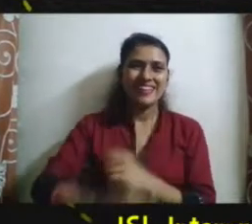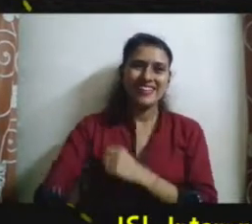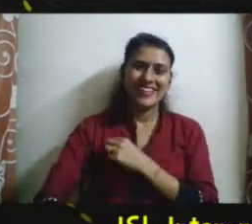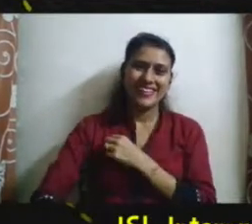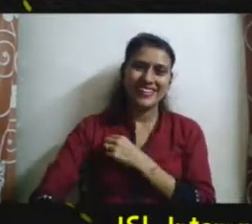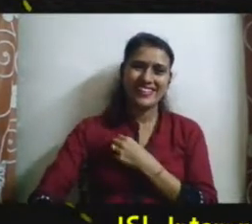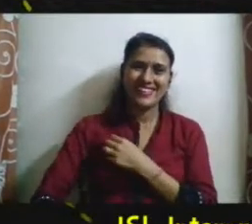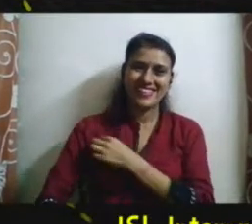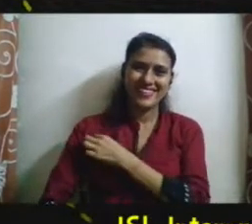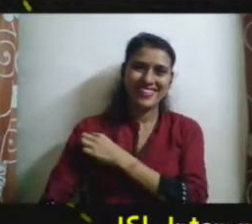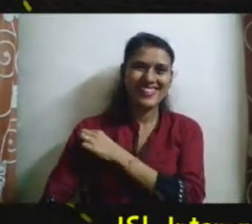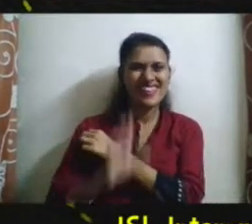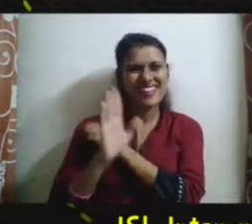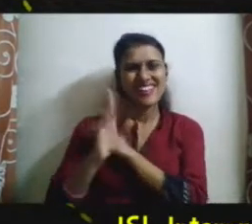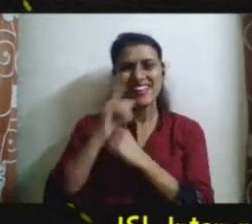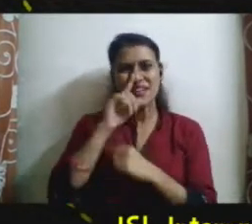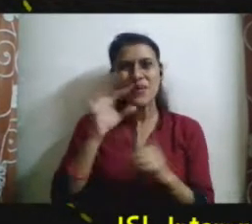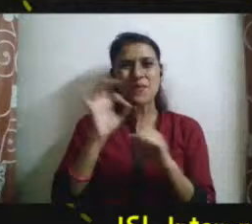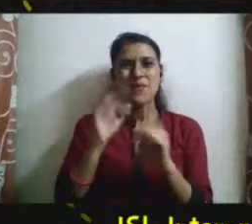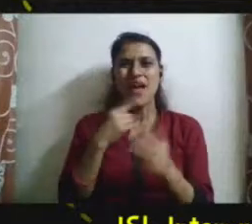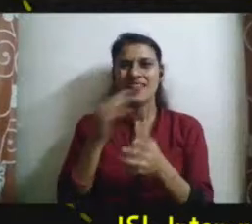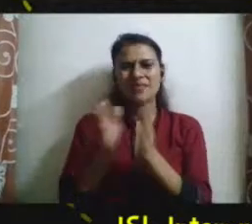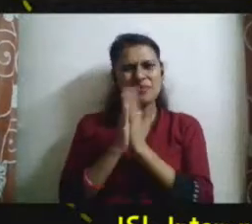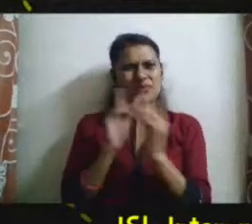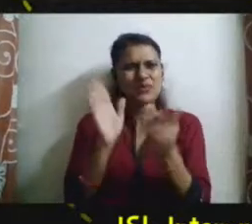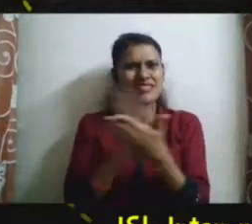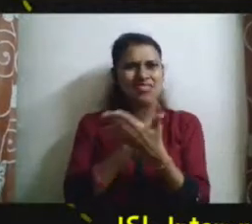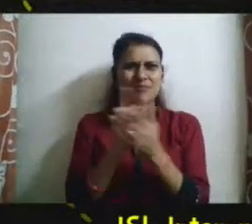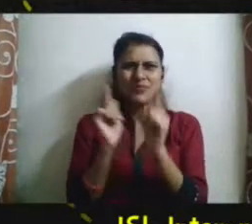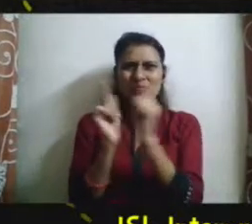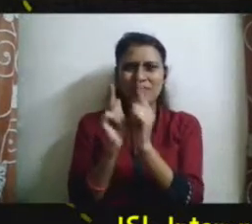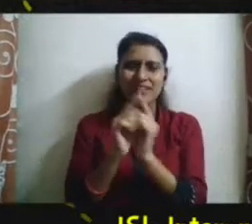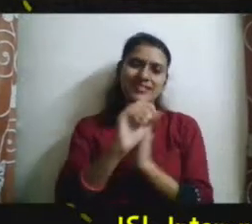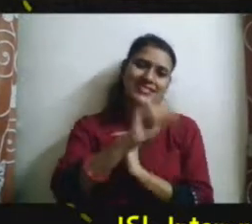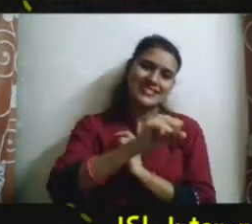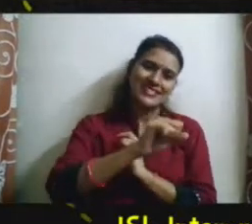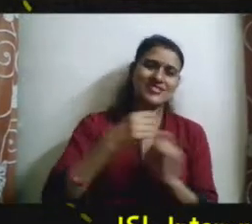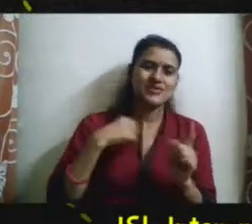Rangeen. Yeah, why not? Let me just get to it.